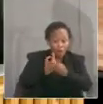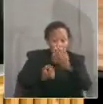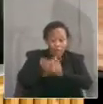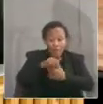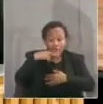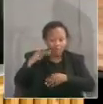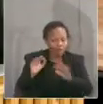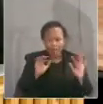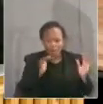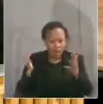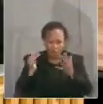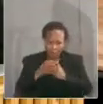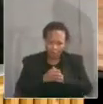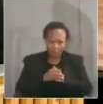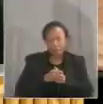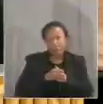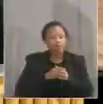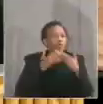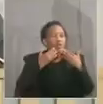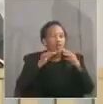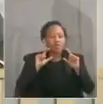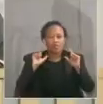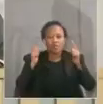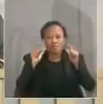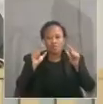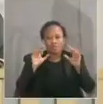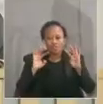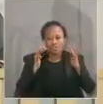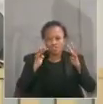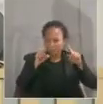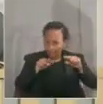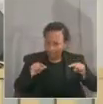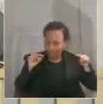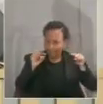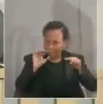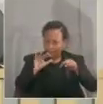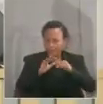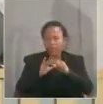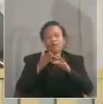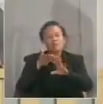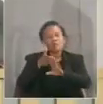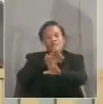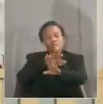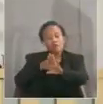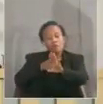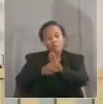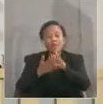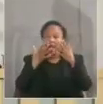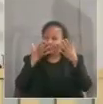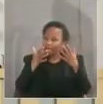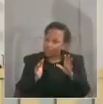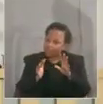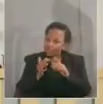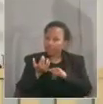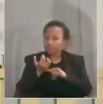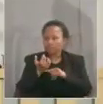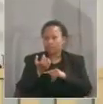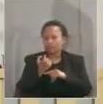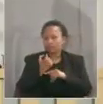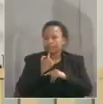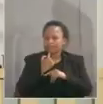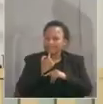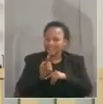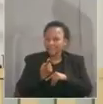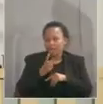for example? Okay. Thank you, Commissioners. As I've indicated earlier on, that